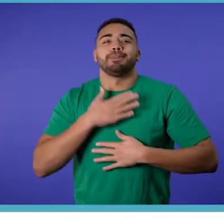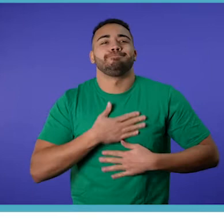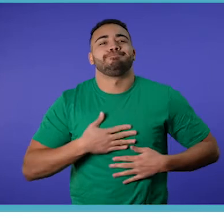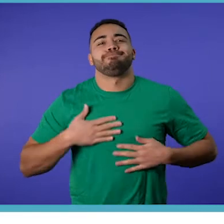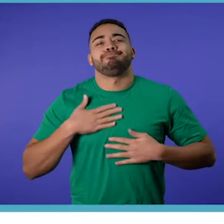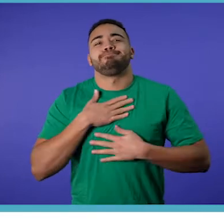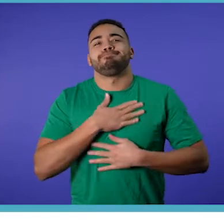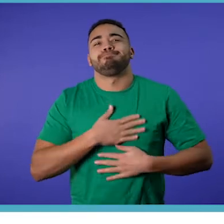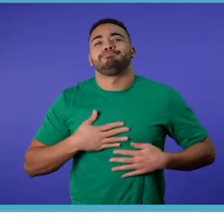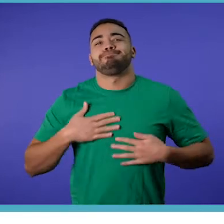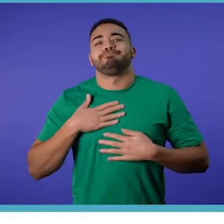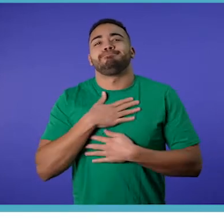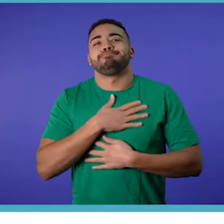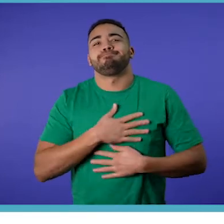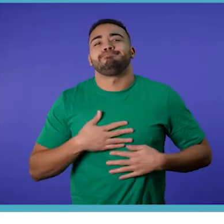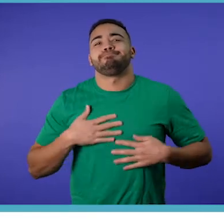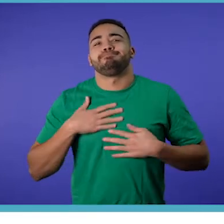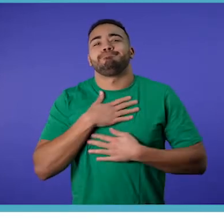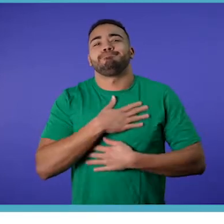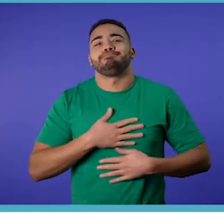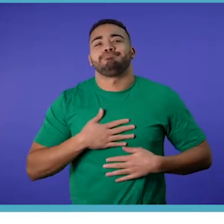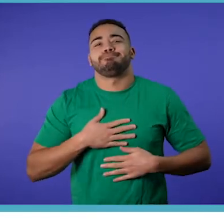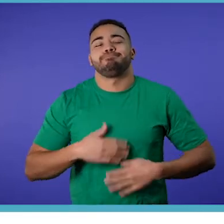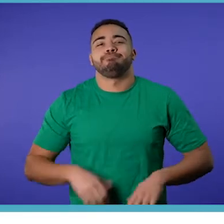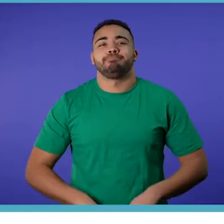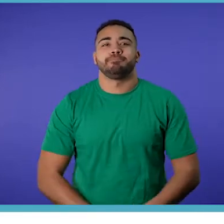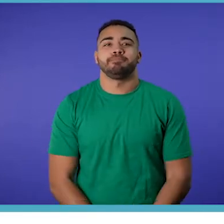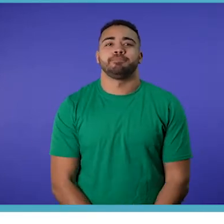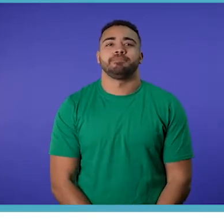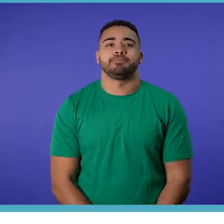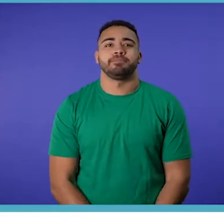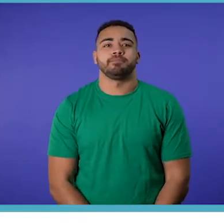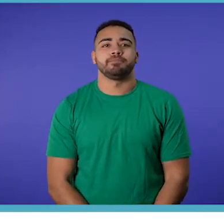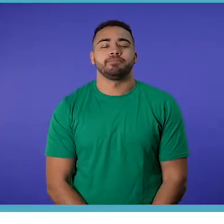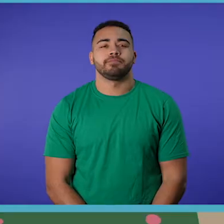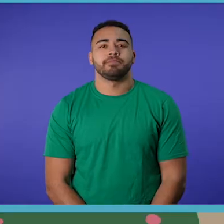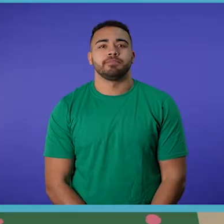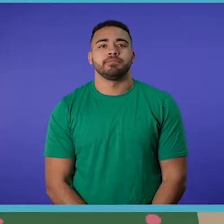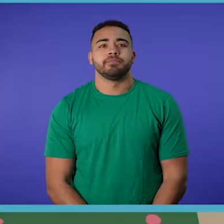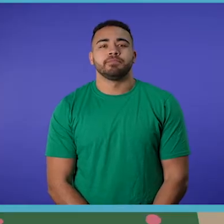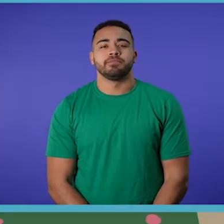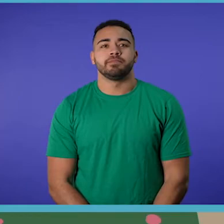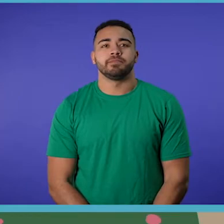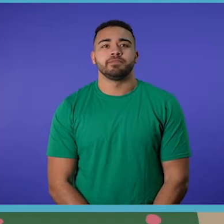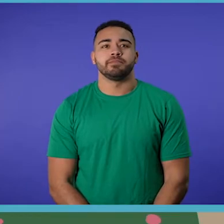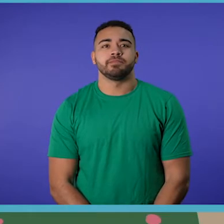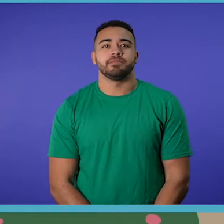automatic. Tyler was soon a health food fanatic.